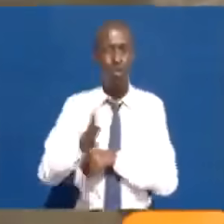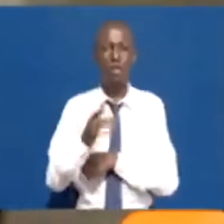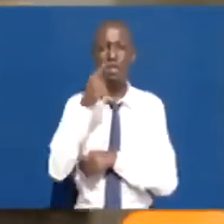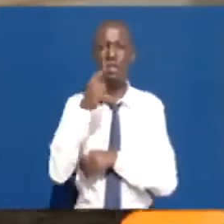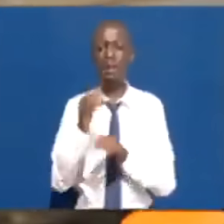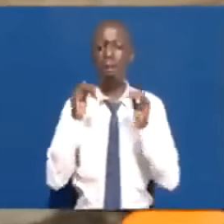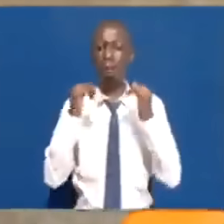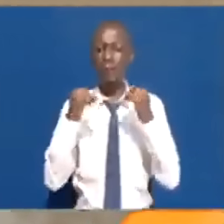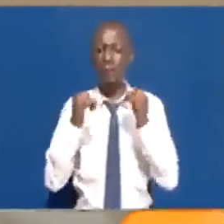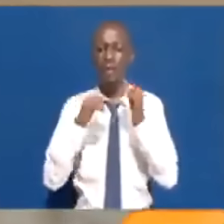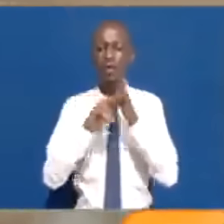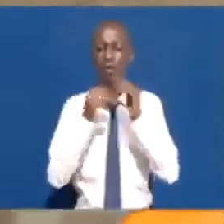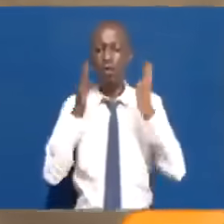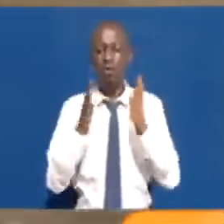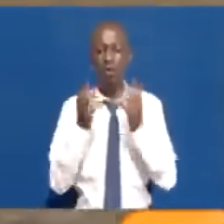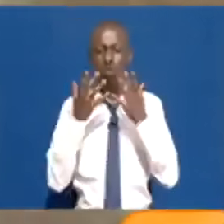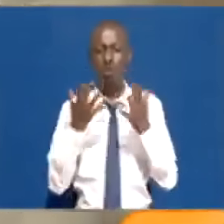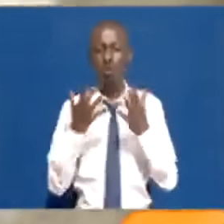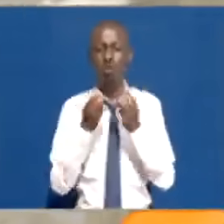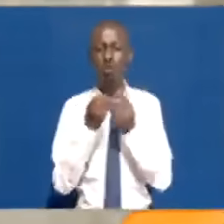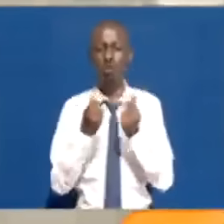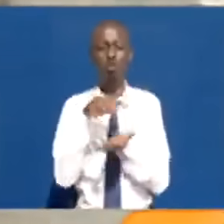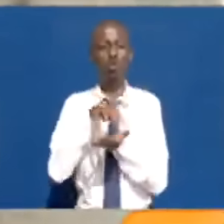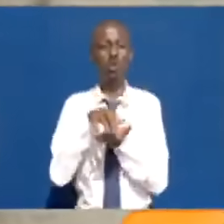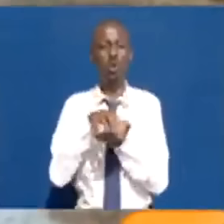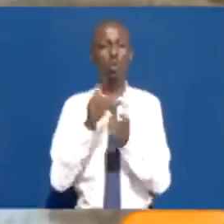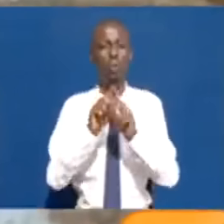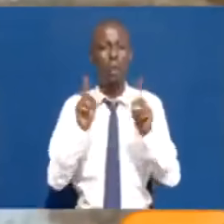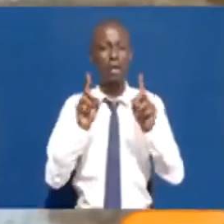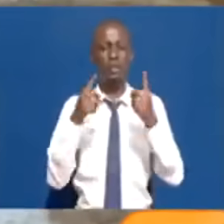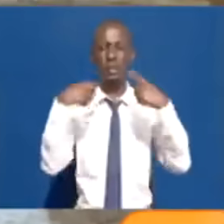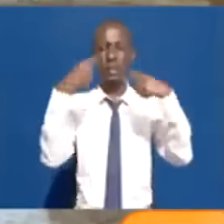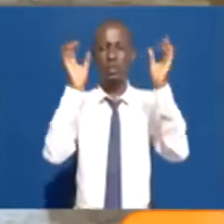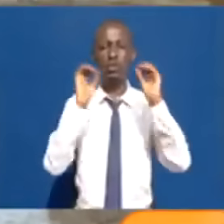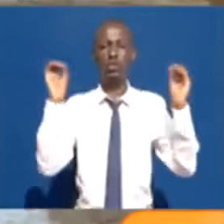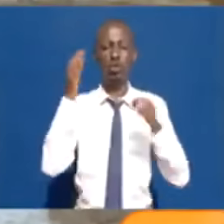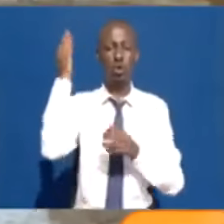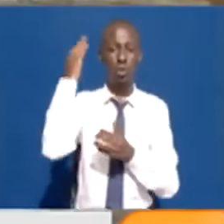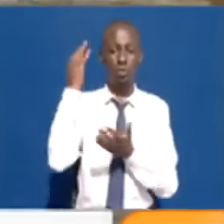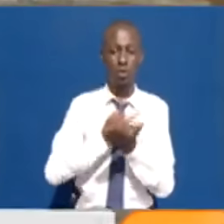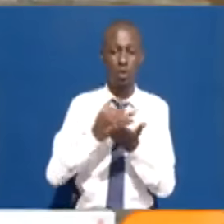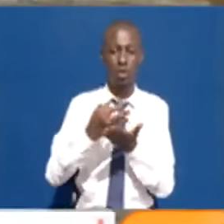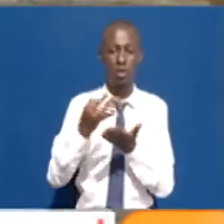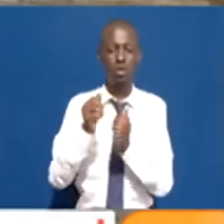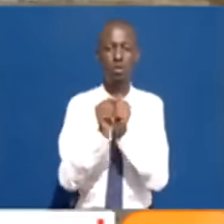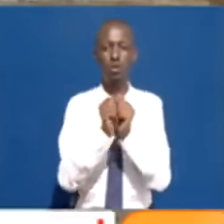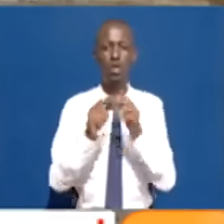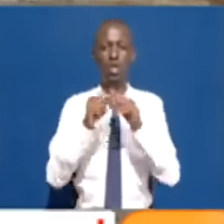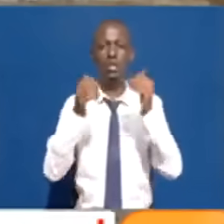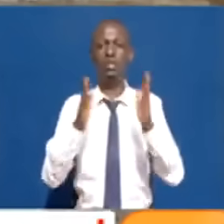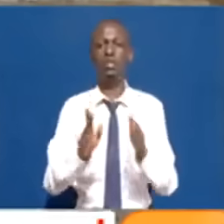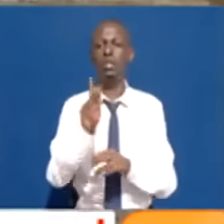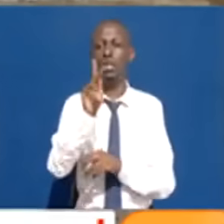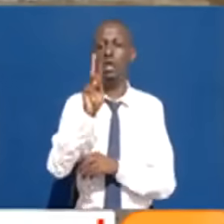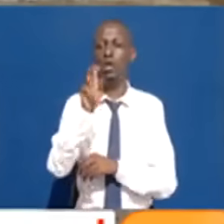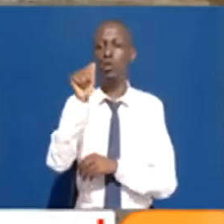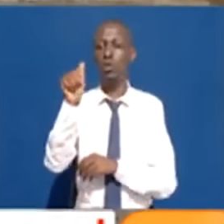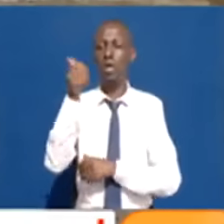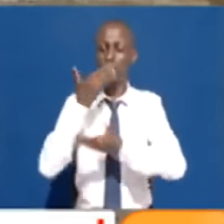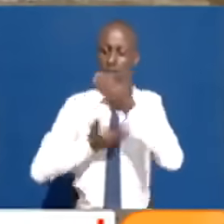the contractor to fix the situation have been futile. The last 3 weeks, together with Kura Engineer, we've really engaged him, and he's